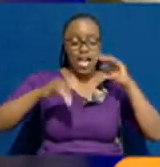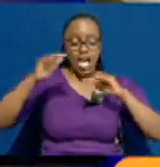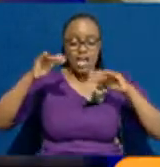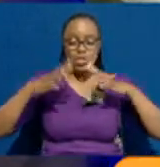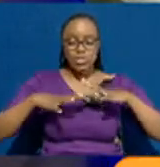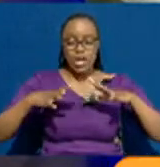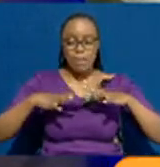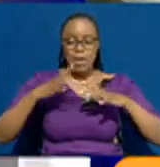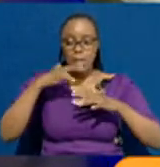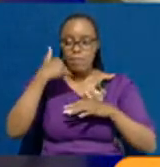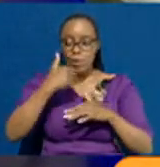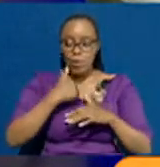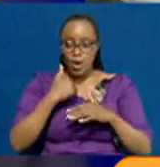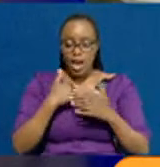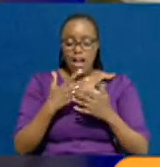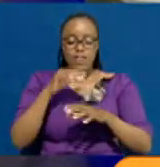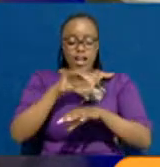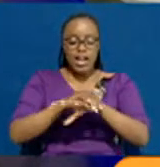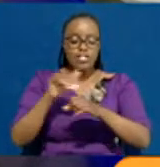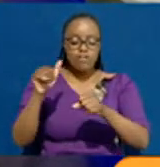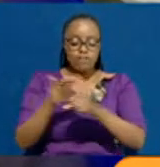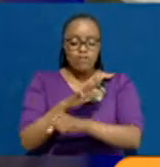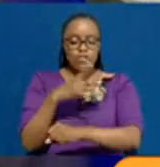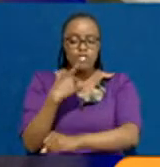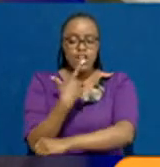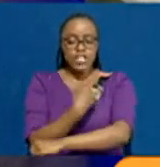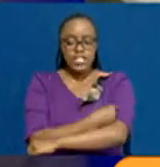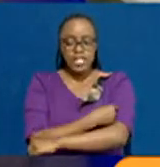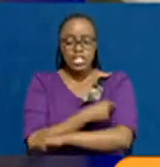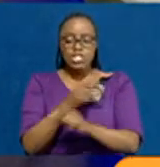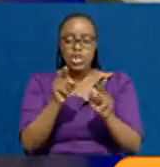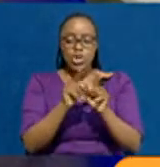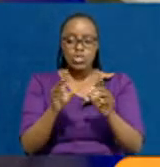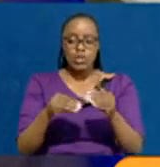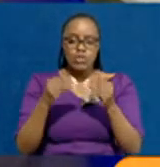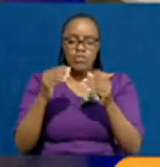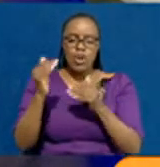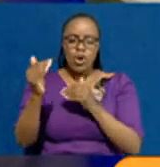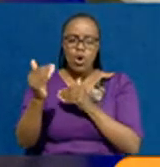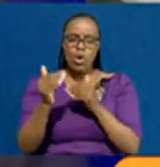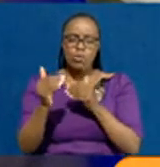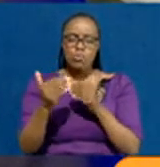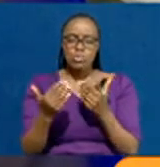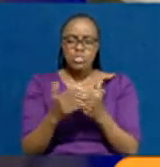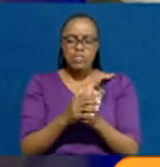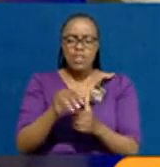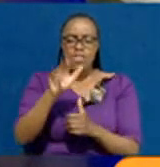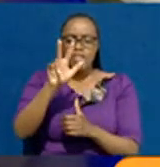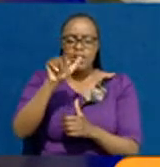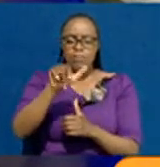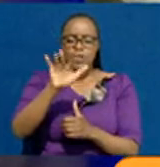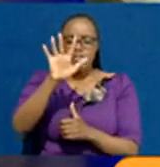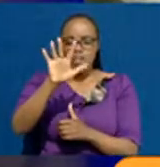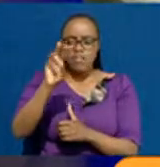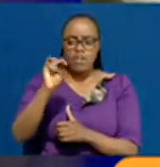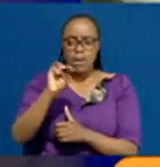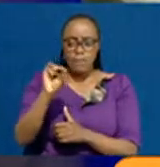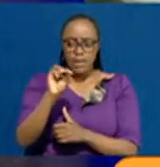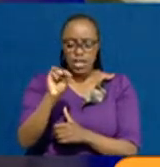population that is fully vaccinated. We've delivered close to 3.5 million